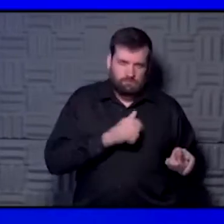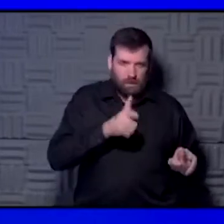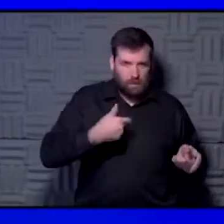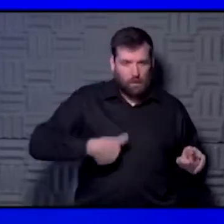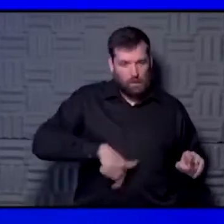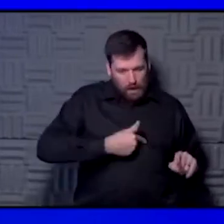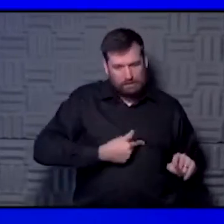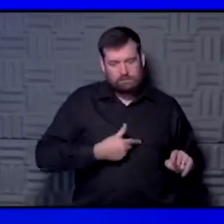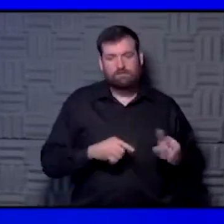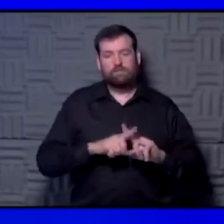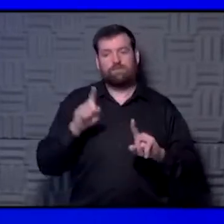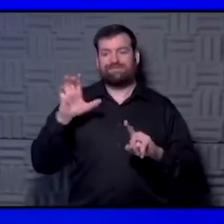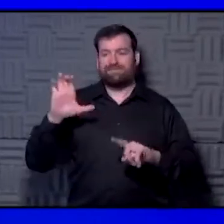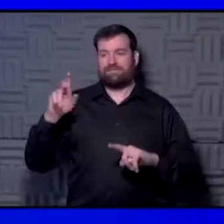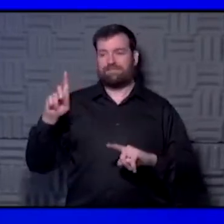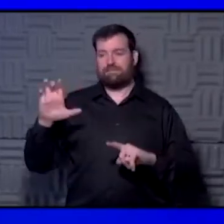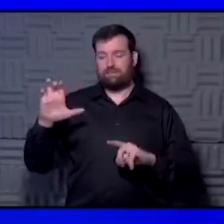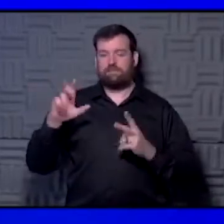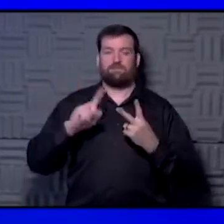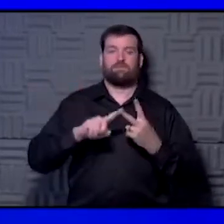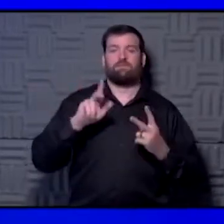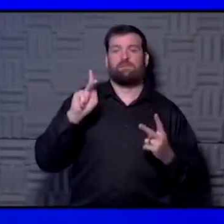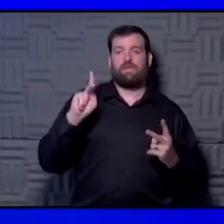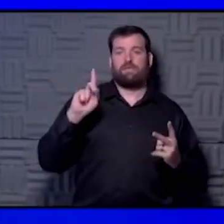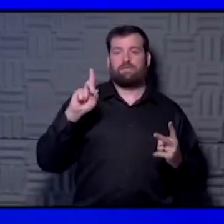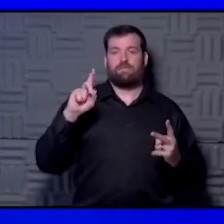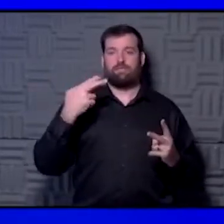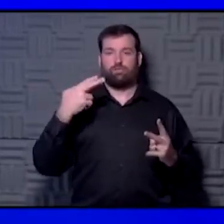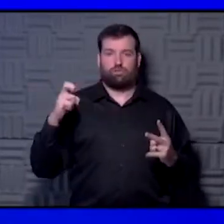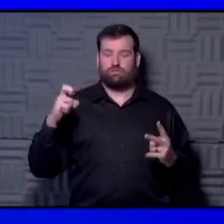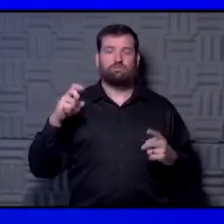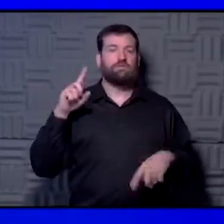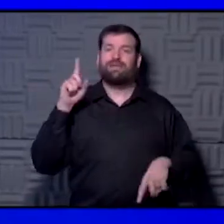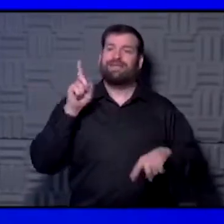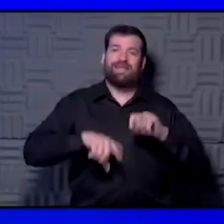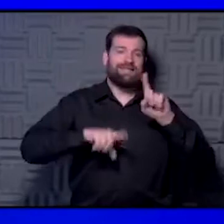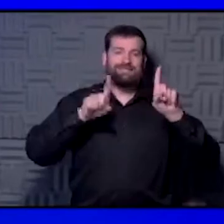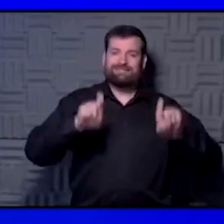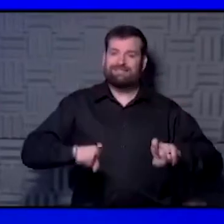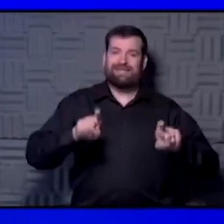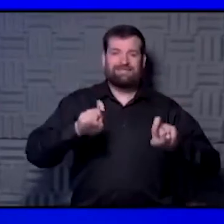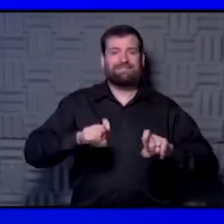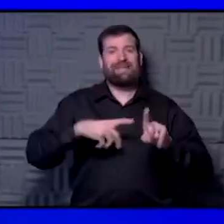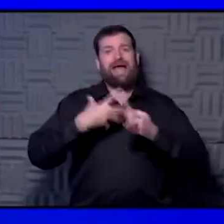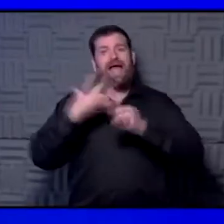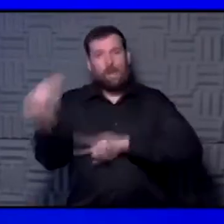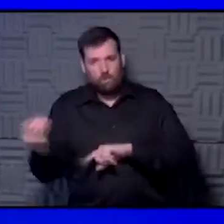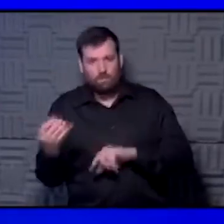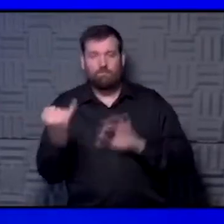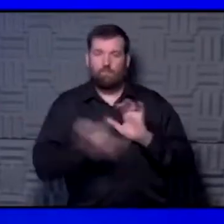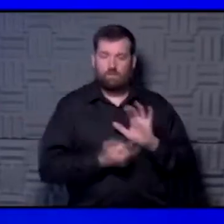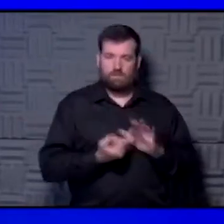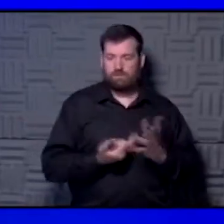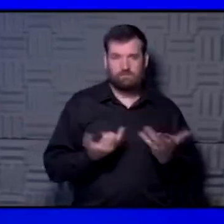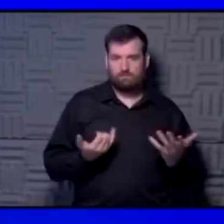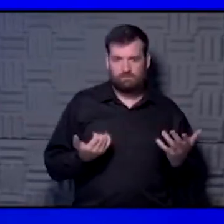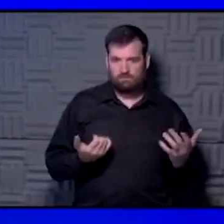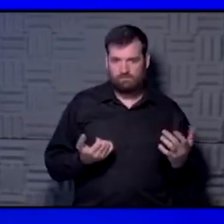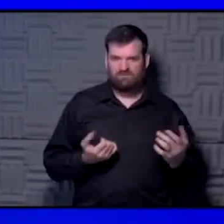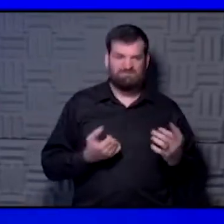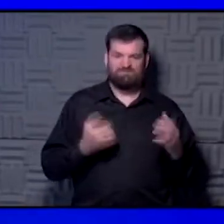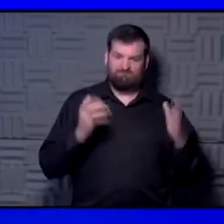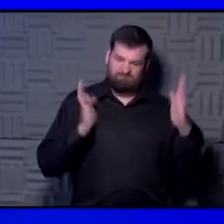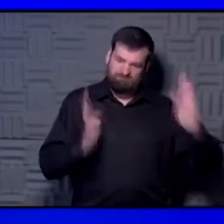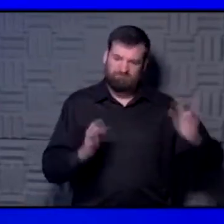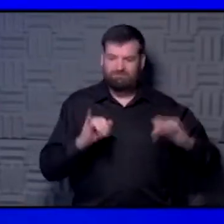the CDC, the guidance, KDHE, you can't really test out of quarantine because we know the incubation period is 14